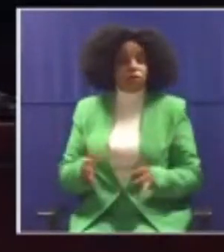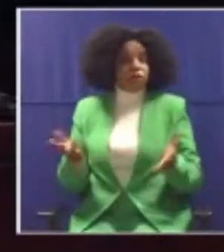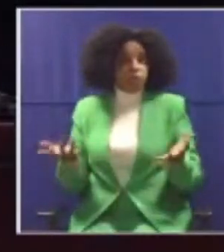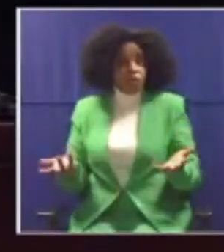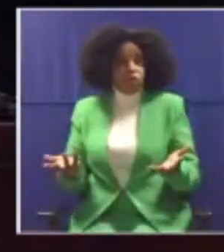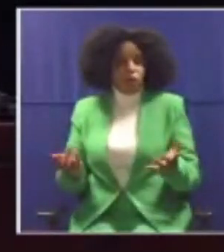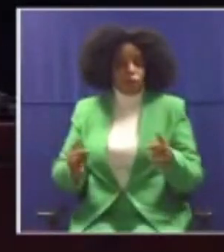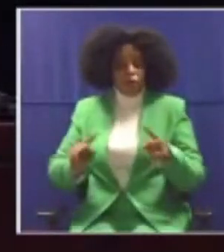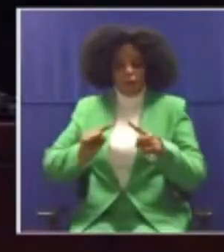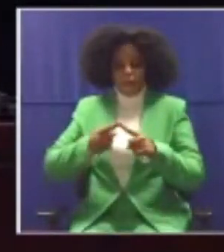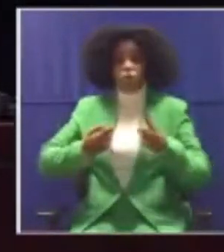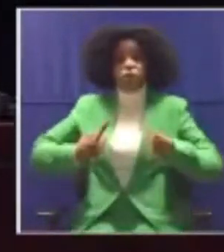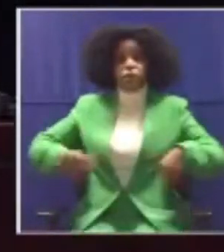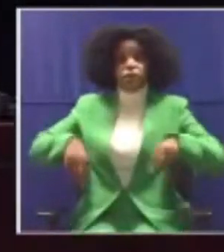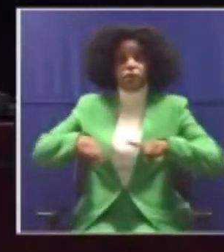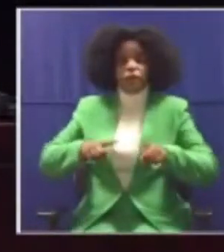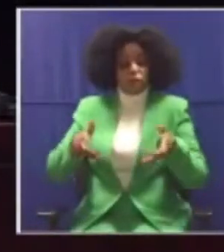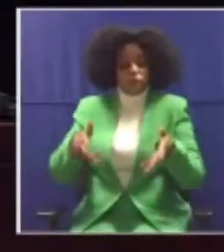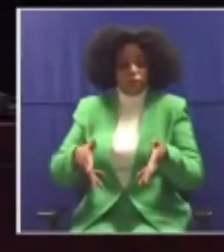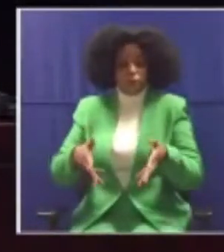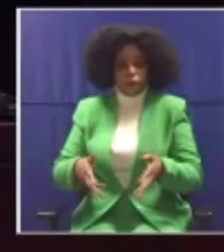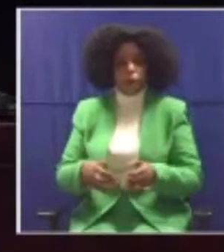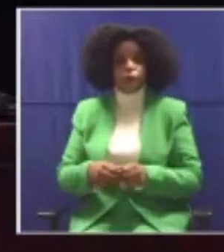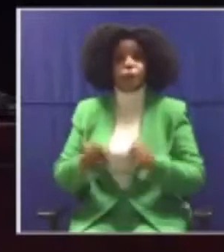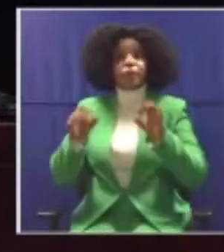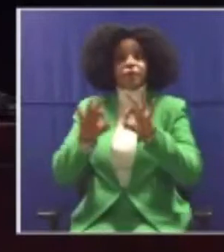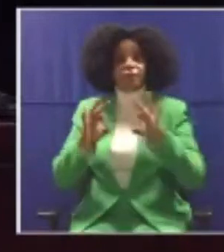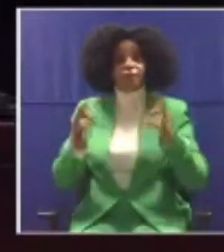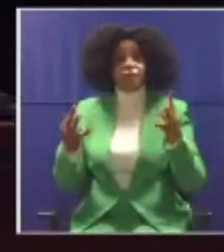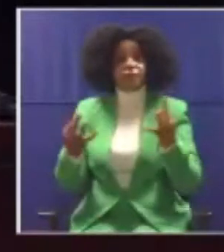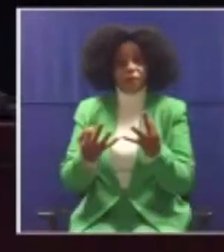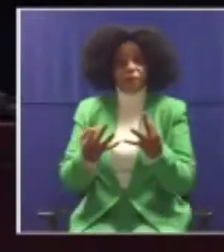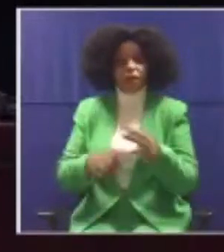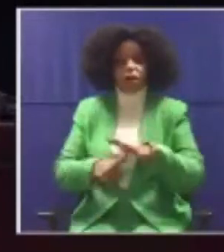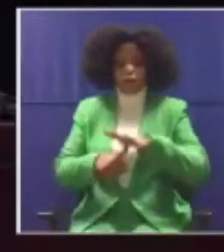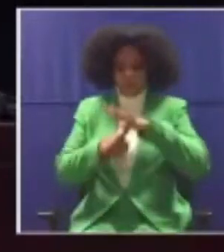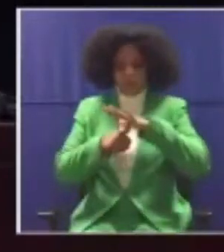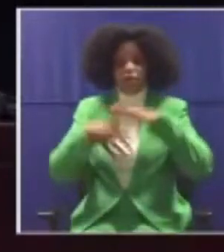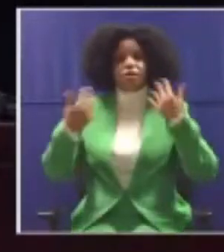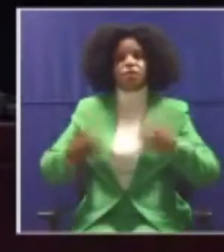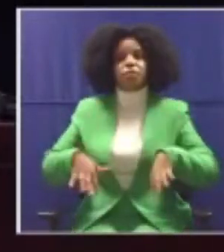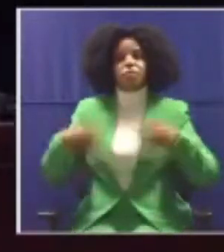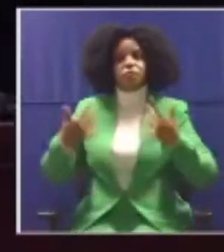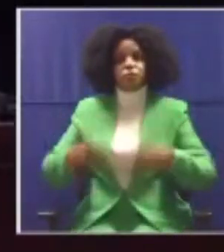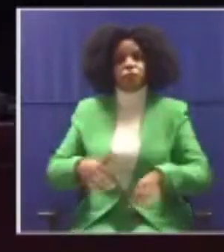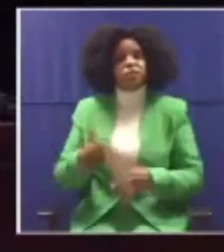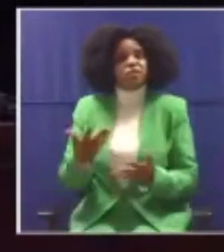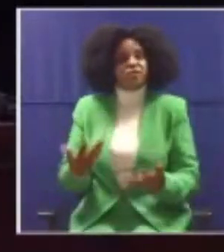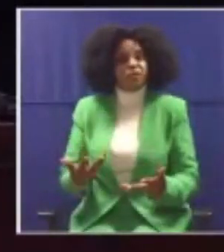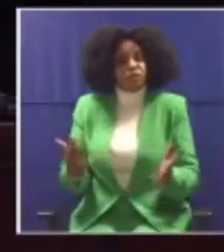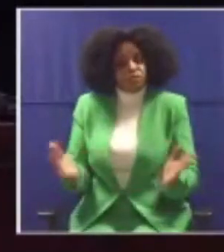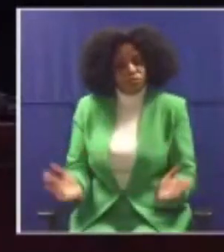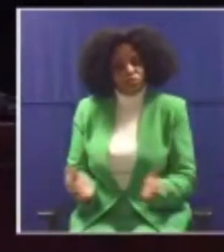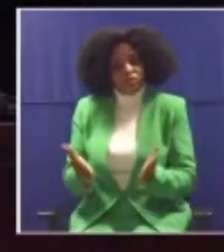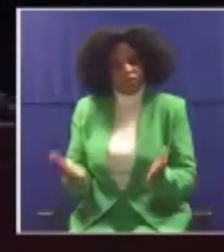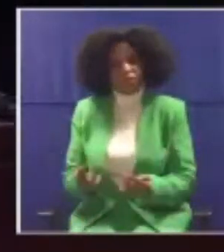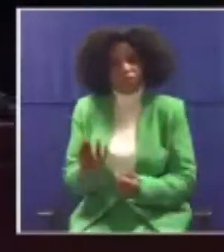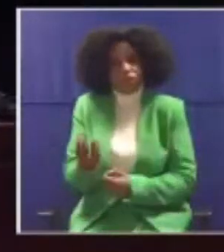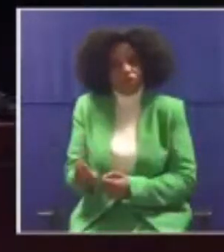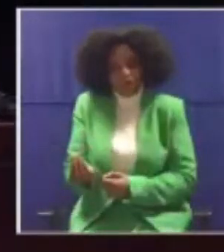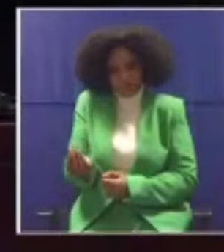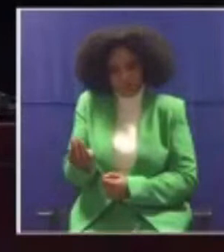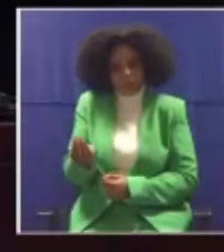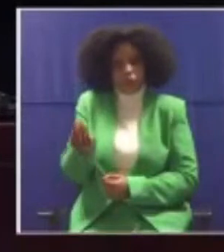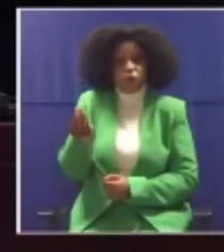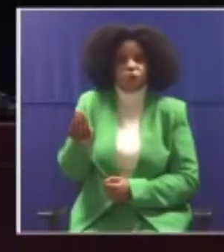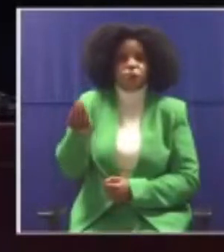are making is that families are important in the upbringing of the children for